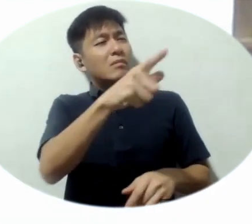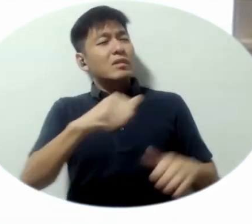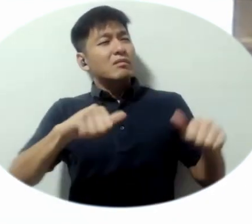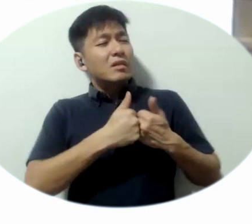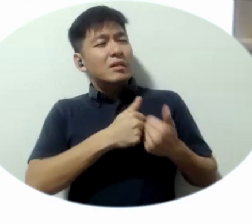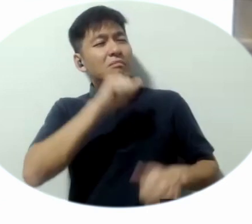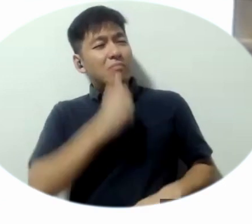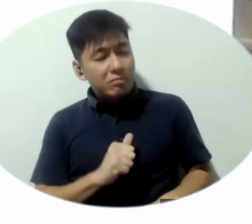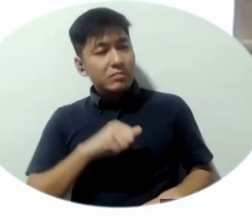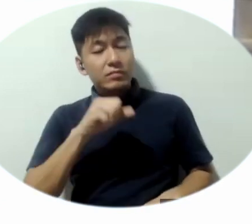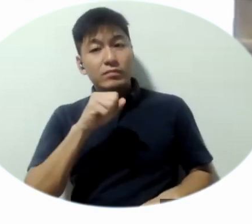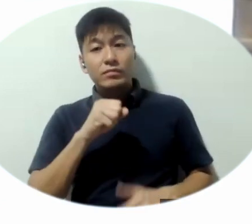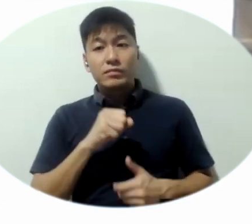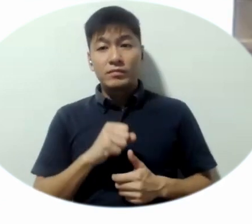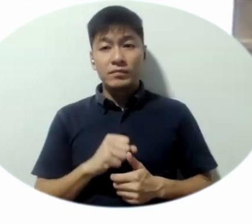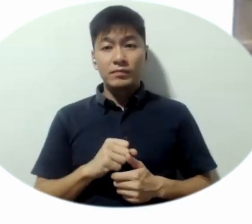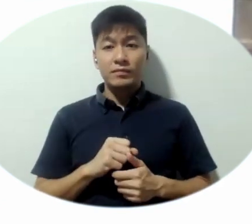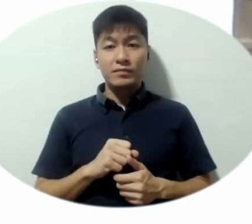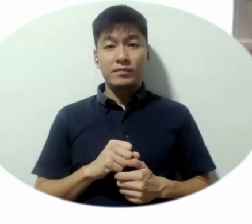what you call it, the emotion of